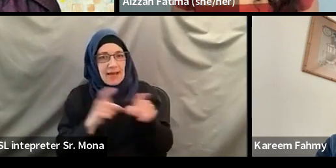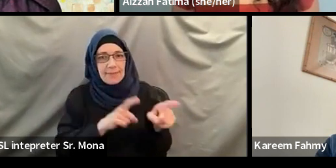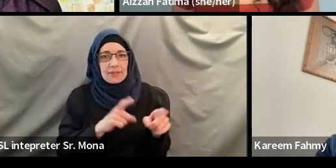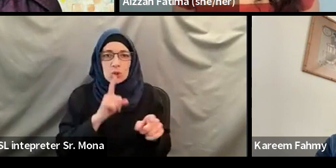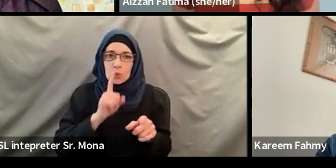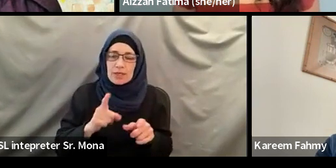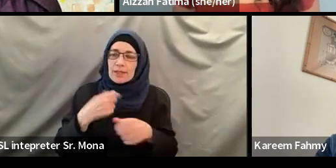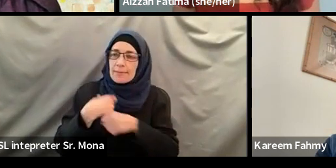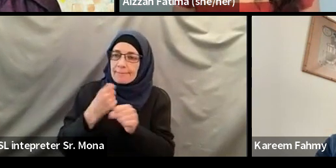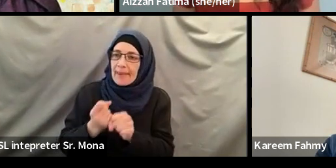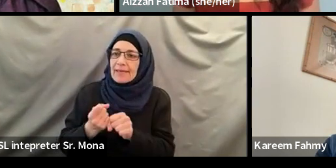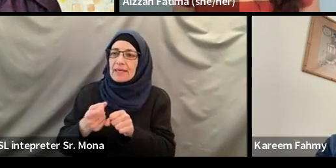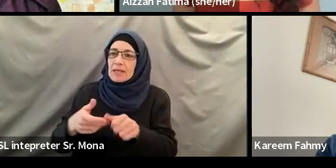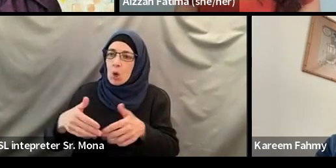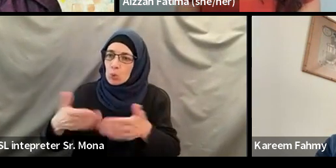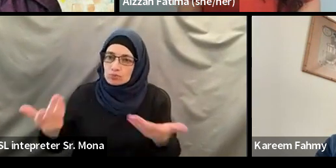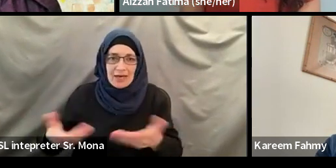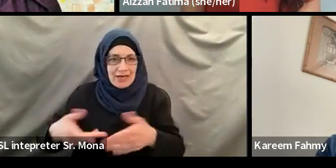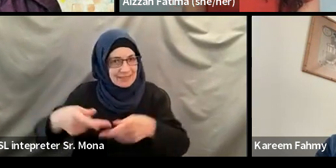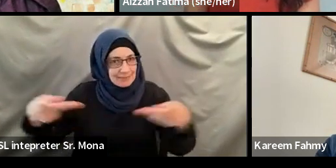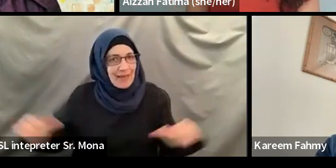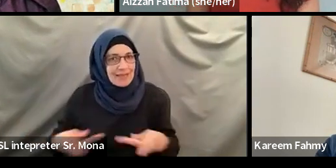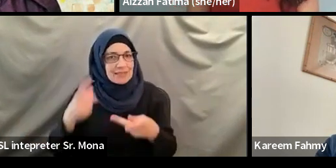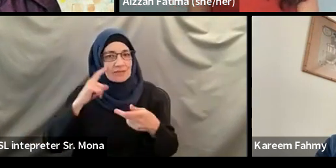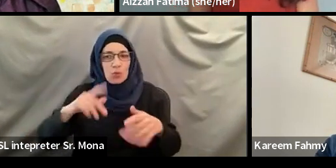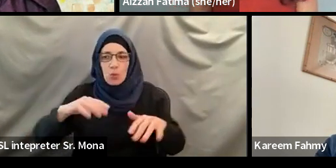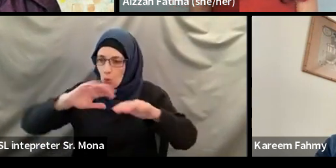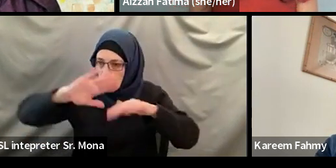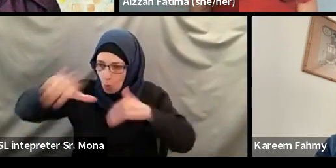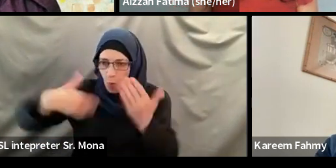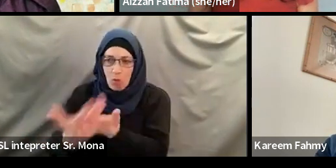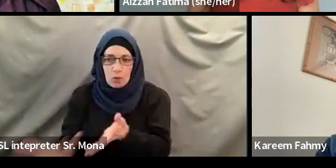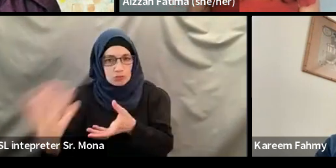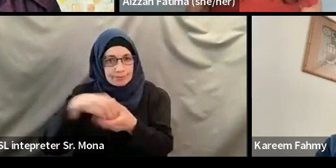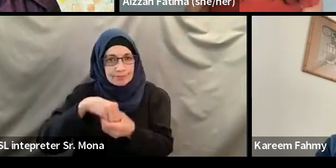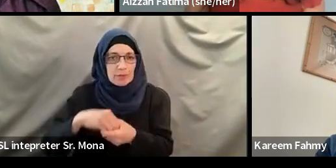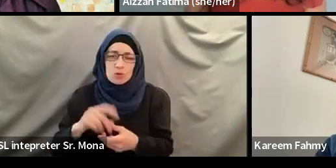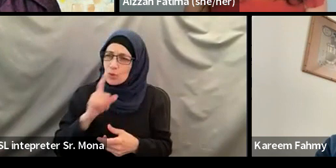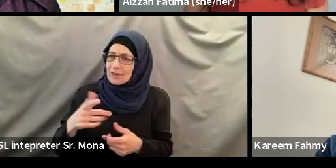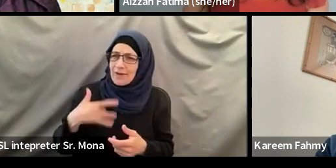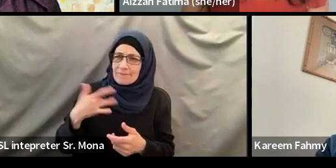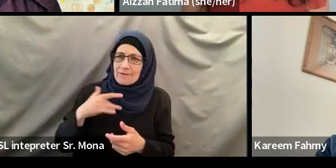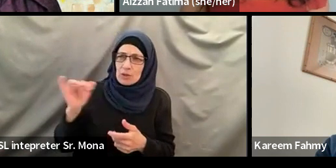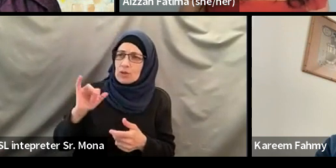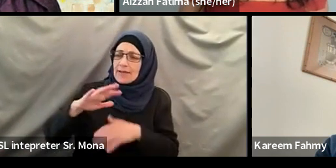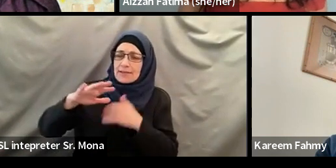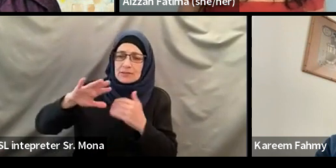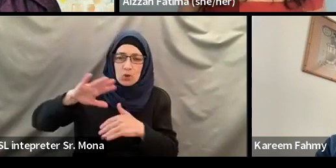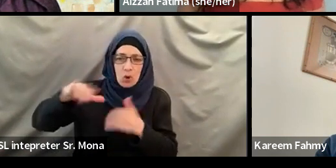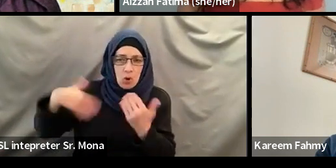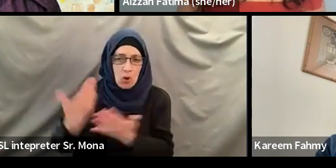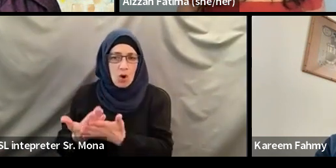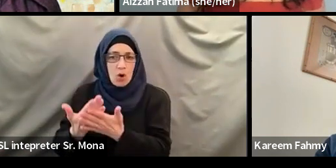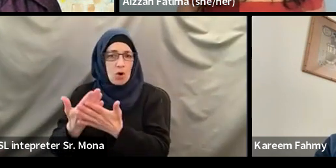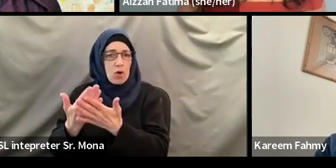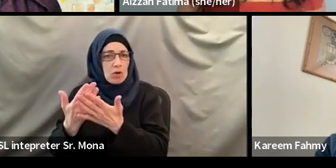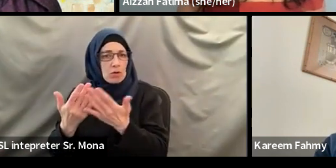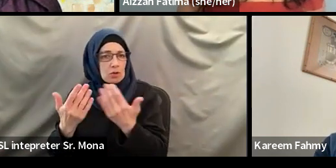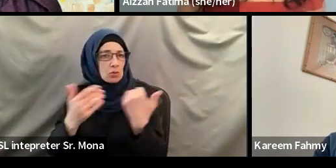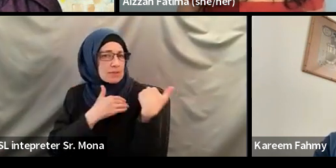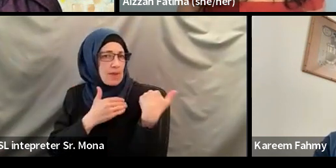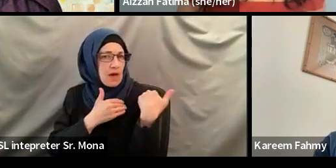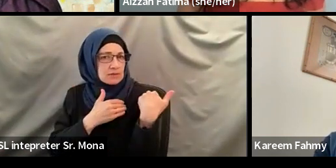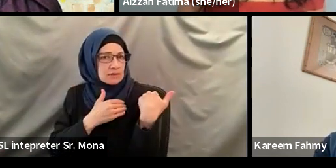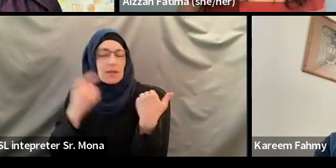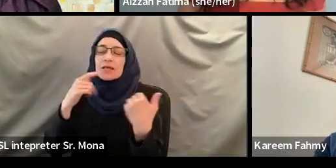welcoming space and so forth. So again, I do think it's on the decision makers and it's on the people in power to really reach out to Muslims as